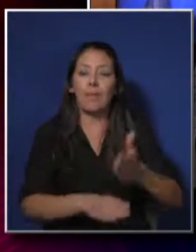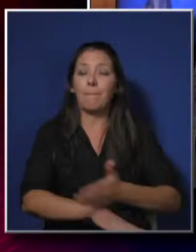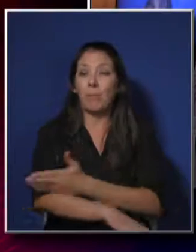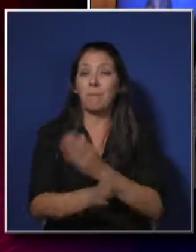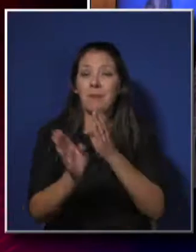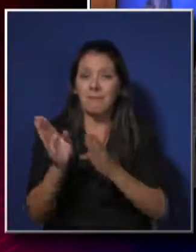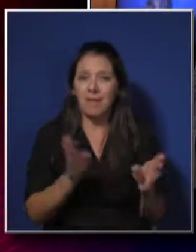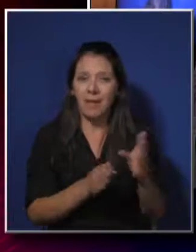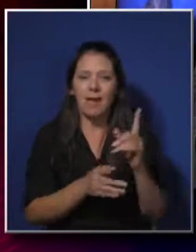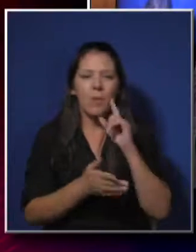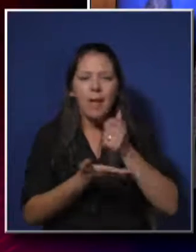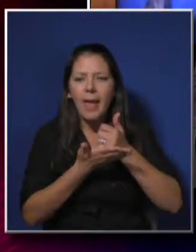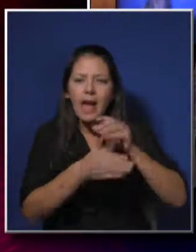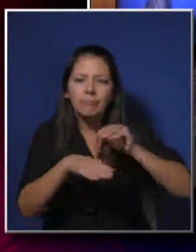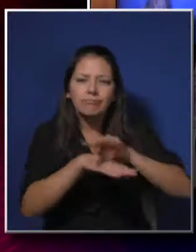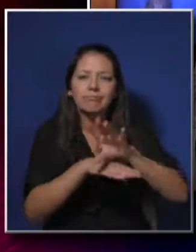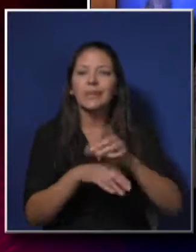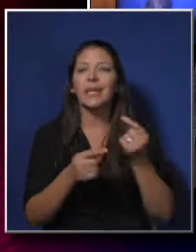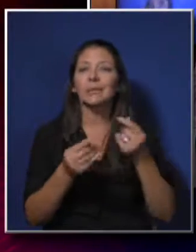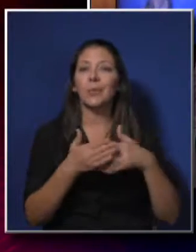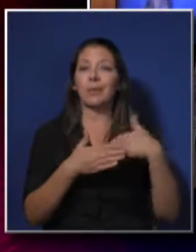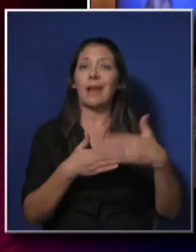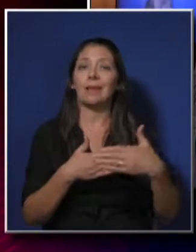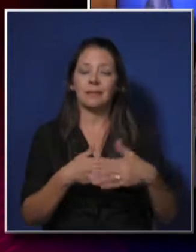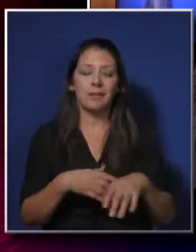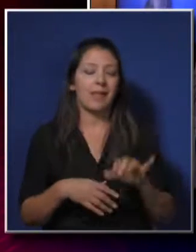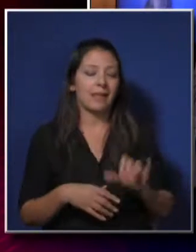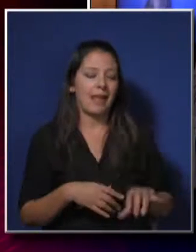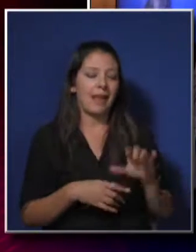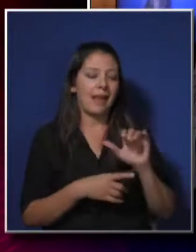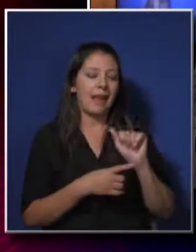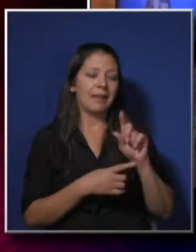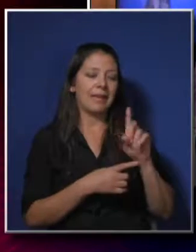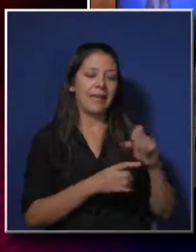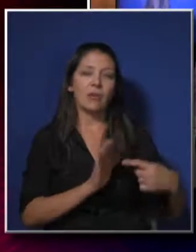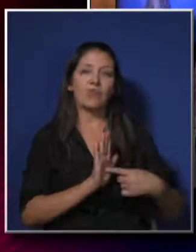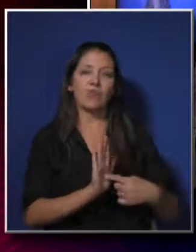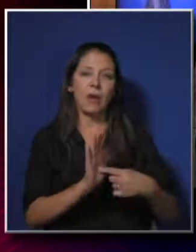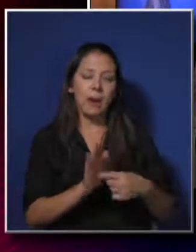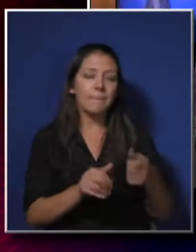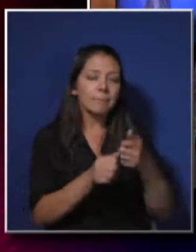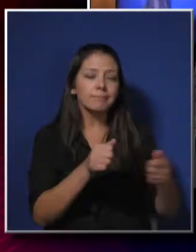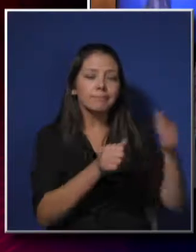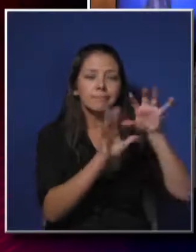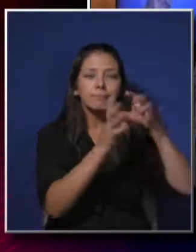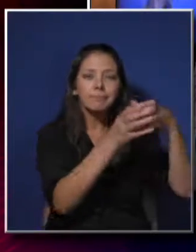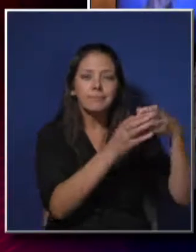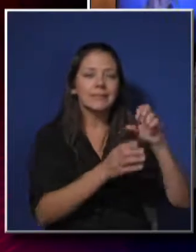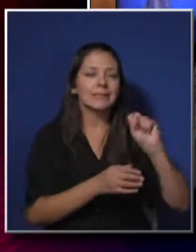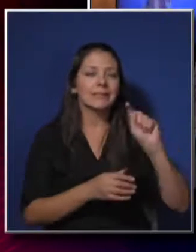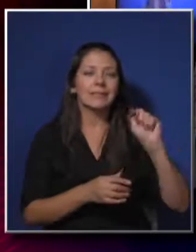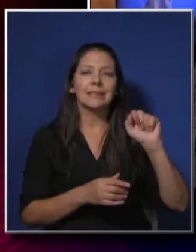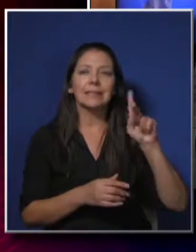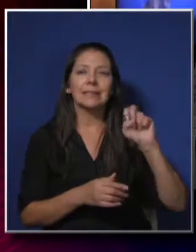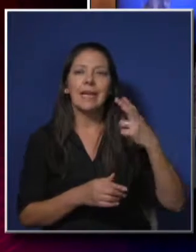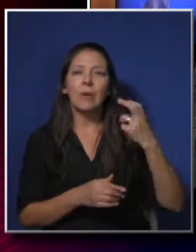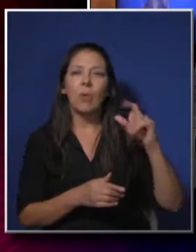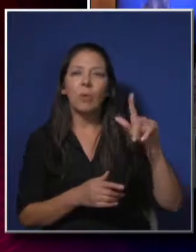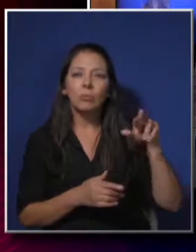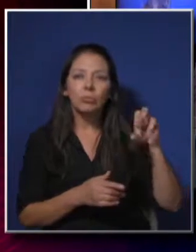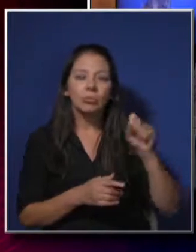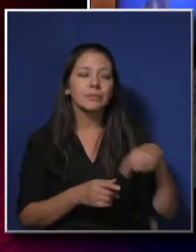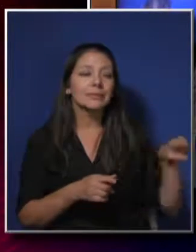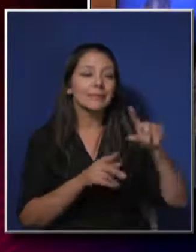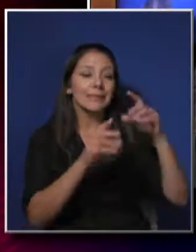help with next steps. The ADE rep interviewed stakeholders, admins, teachers, students to discuss the current